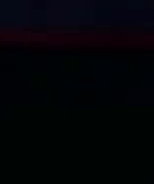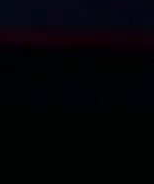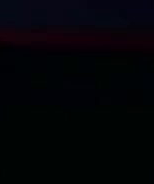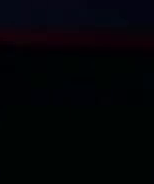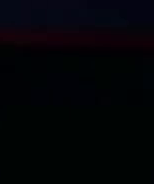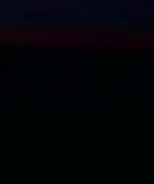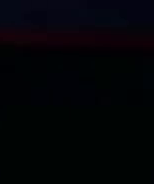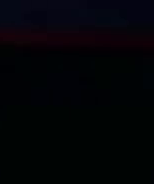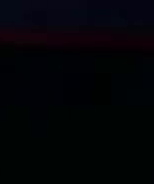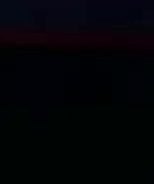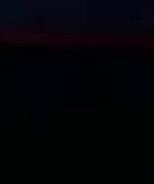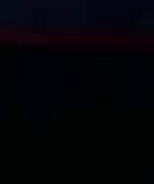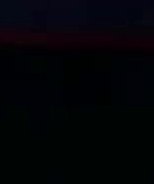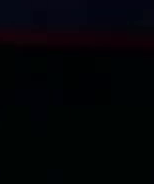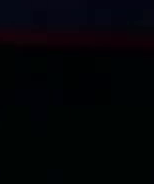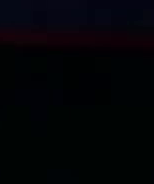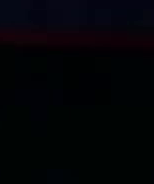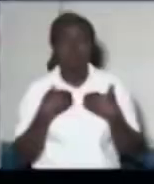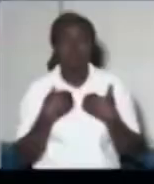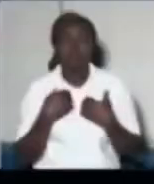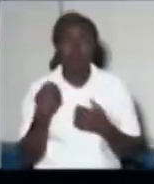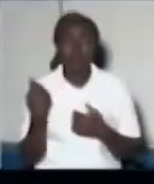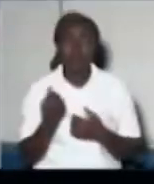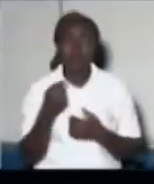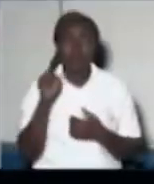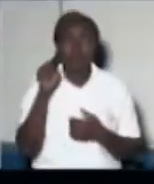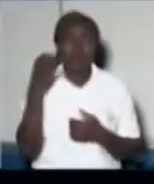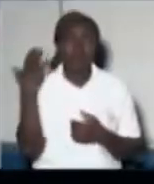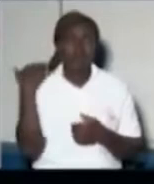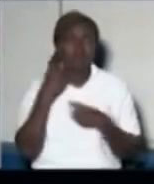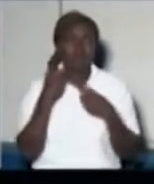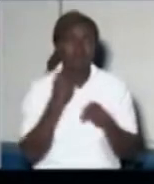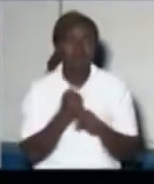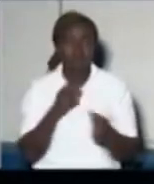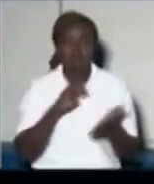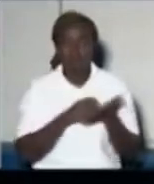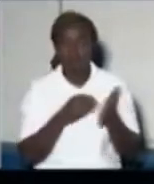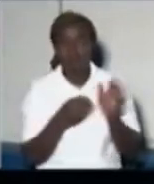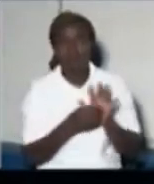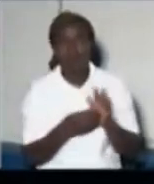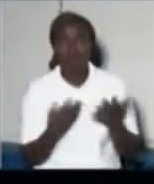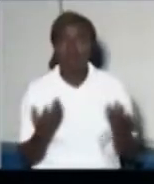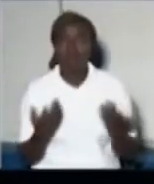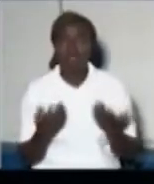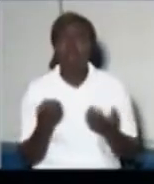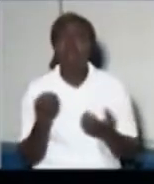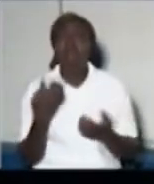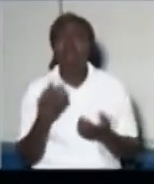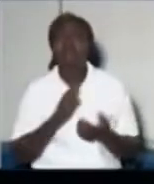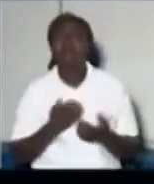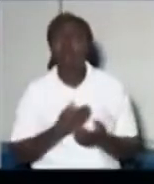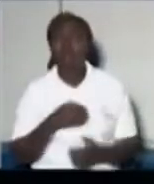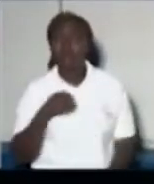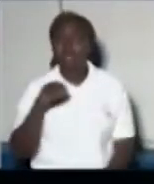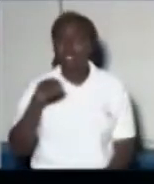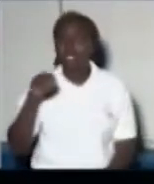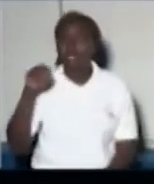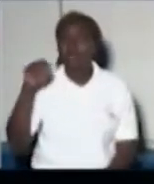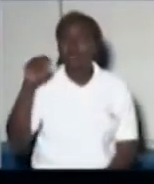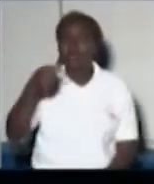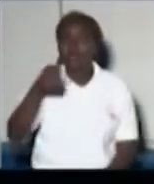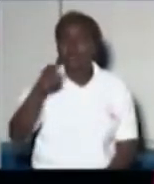attracted only 12 last year. That means it's going to, our GDP was 520